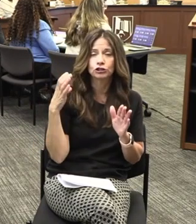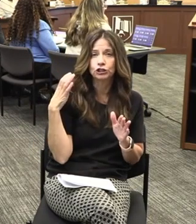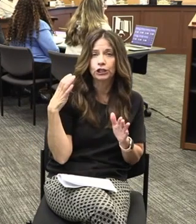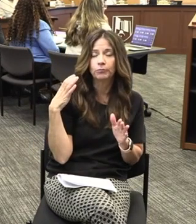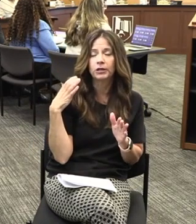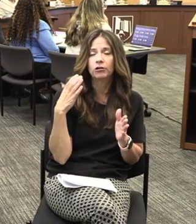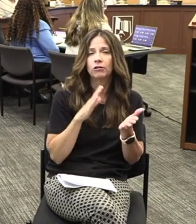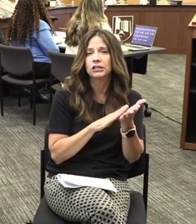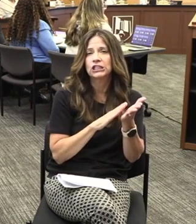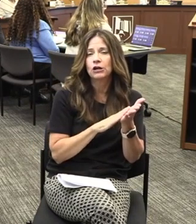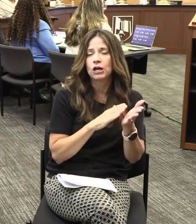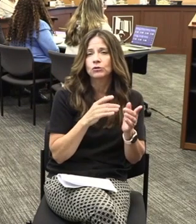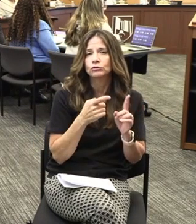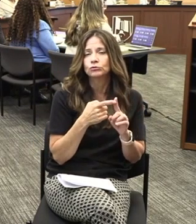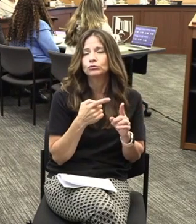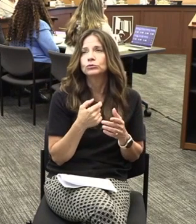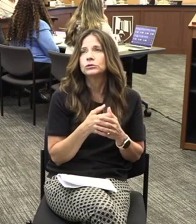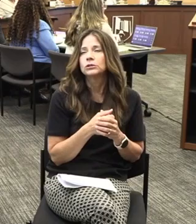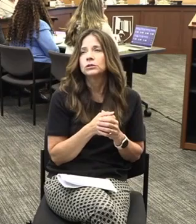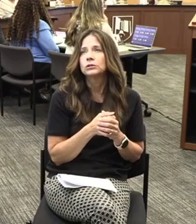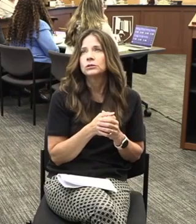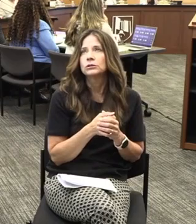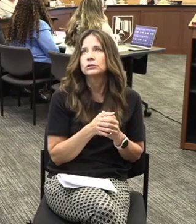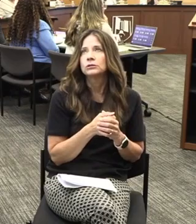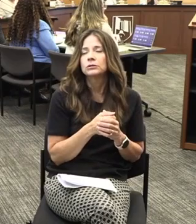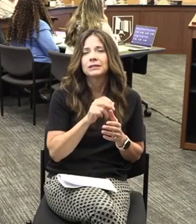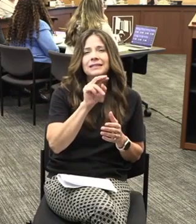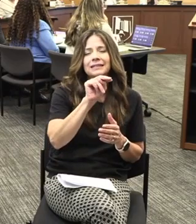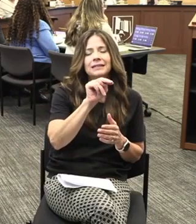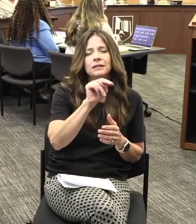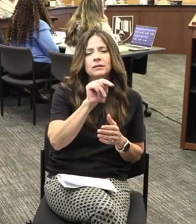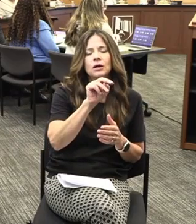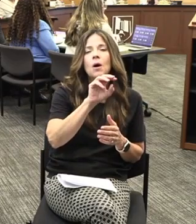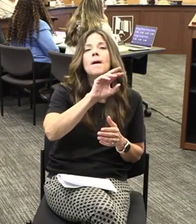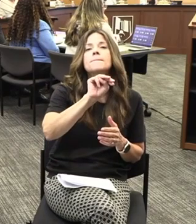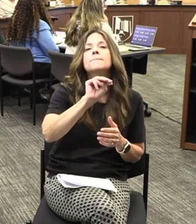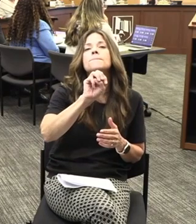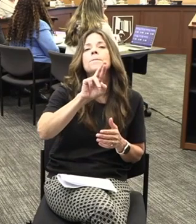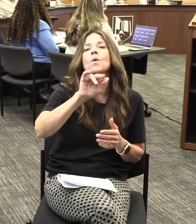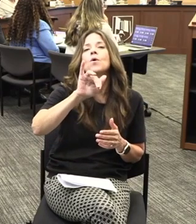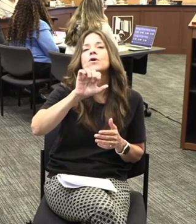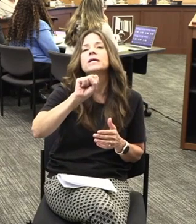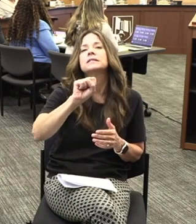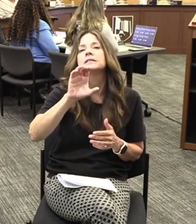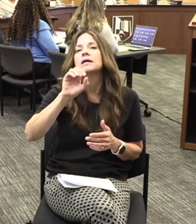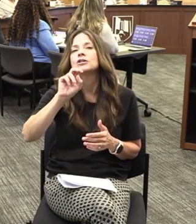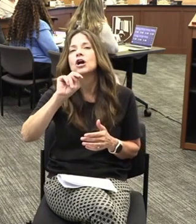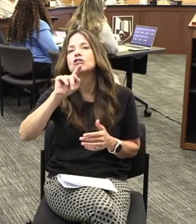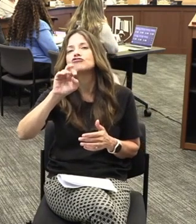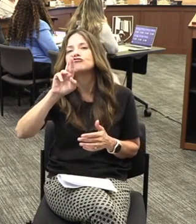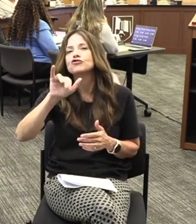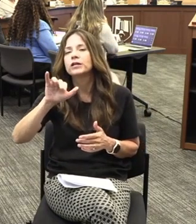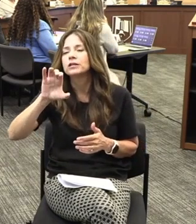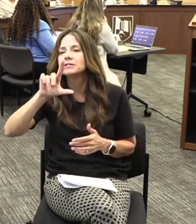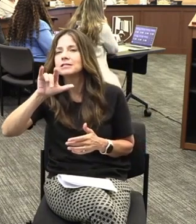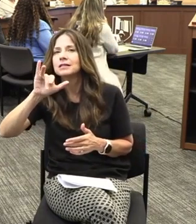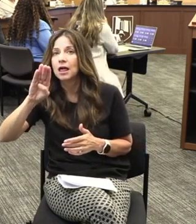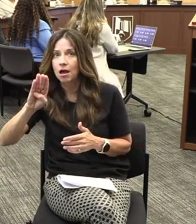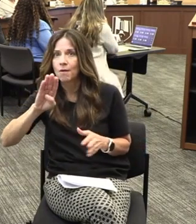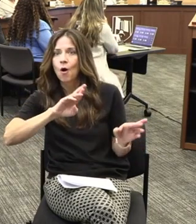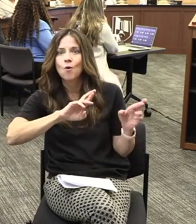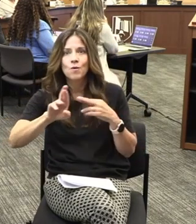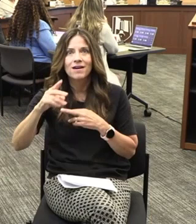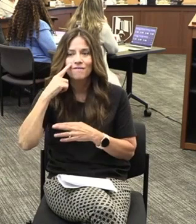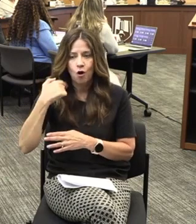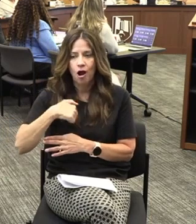out to not Nettle Creek, but Morris Country Club this year. Get ready for the Namuos and the farmers to use